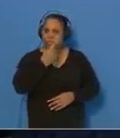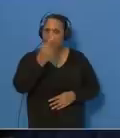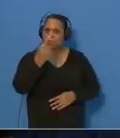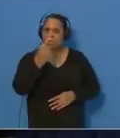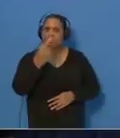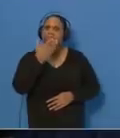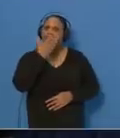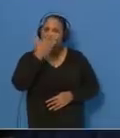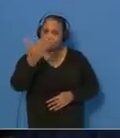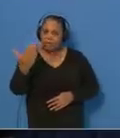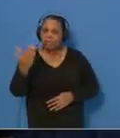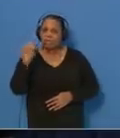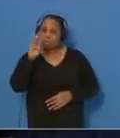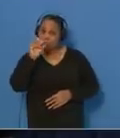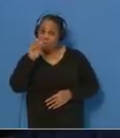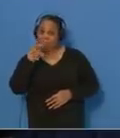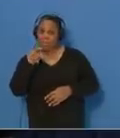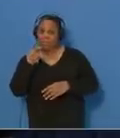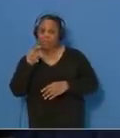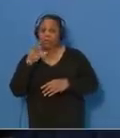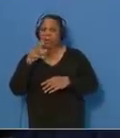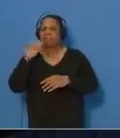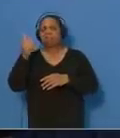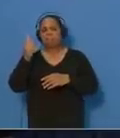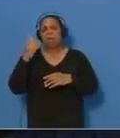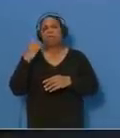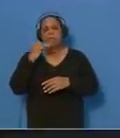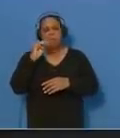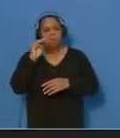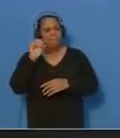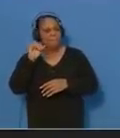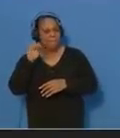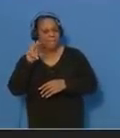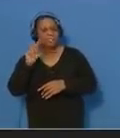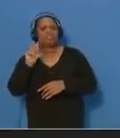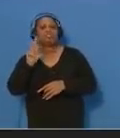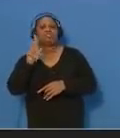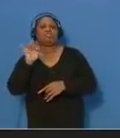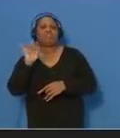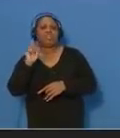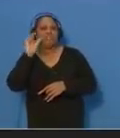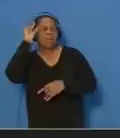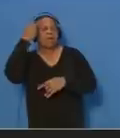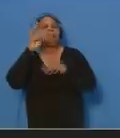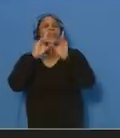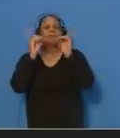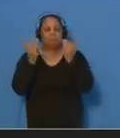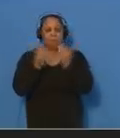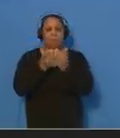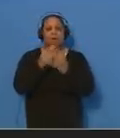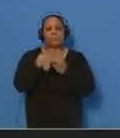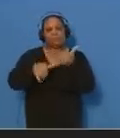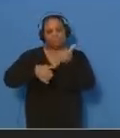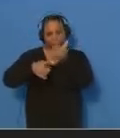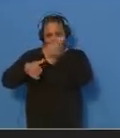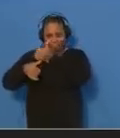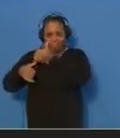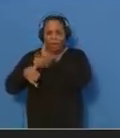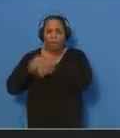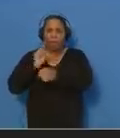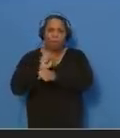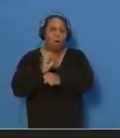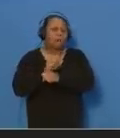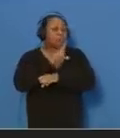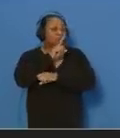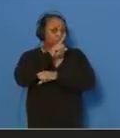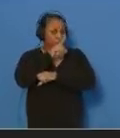minister and the other government ministries, such as the other government departments who assisted and worked to